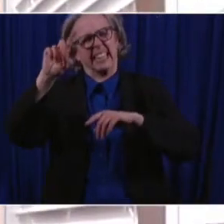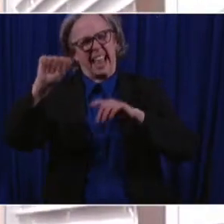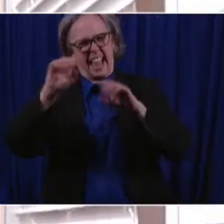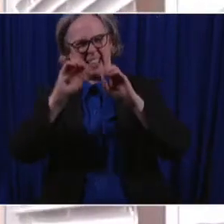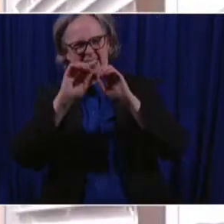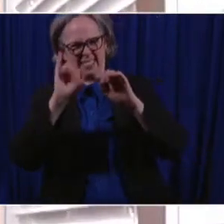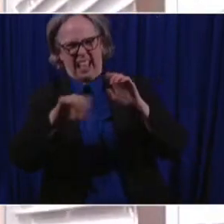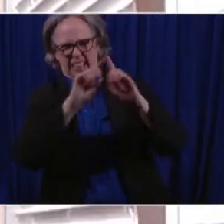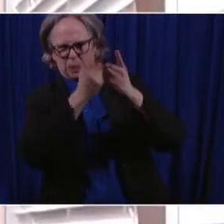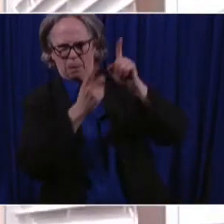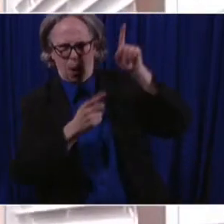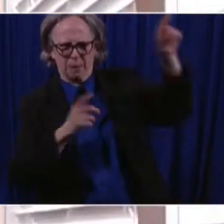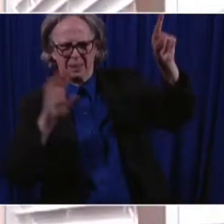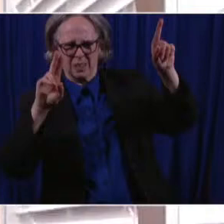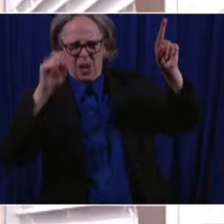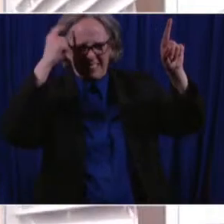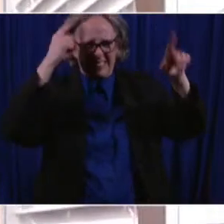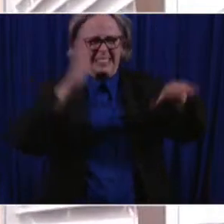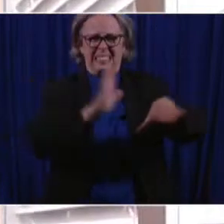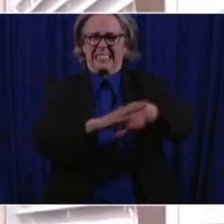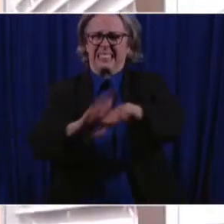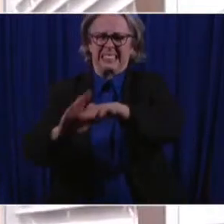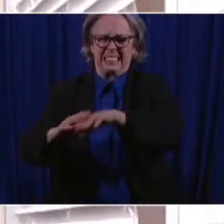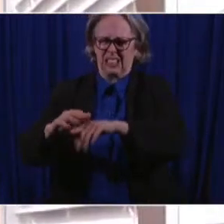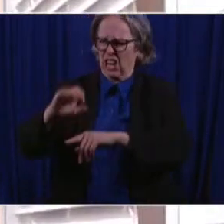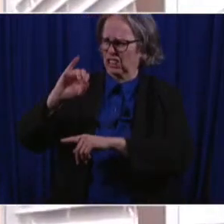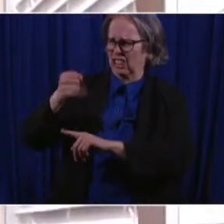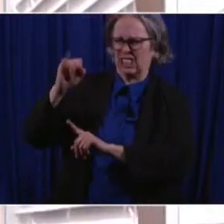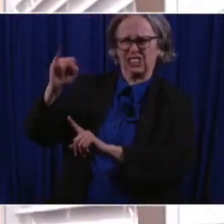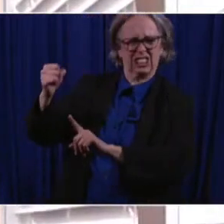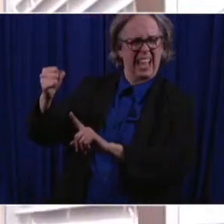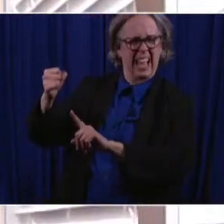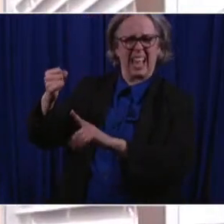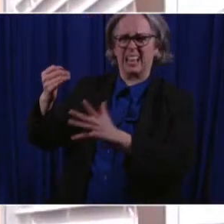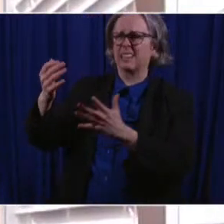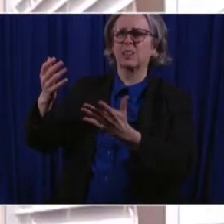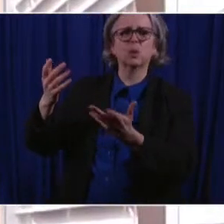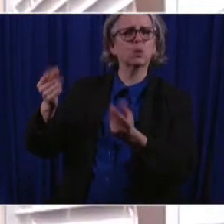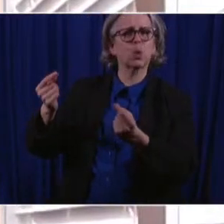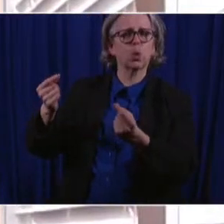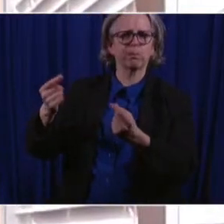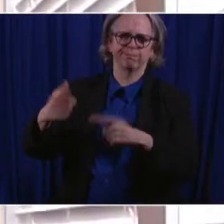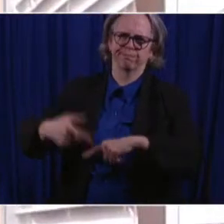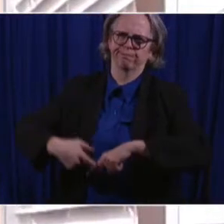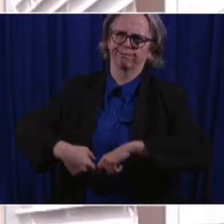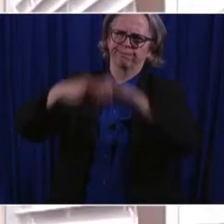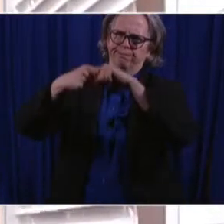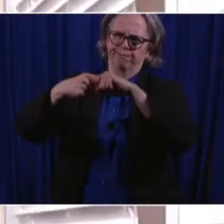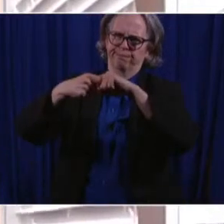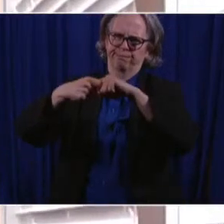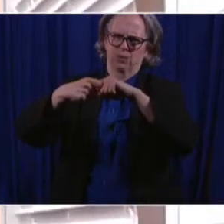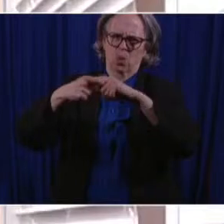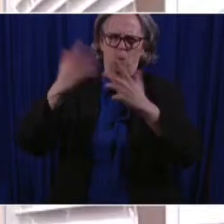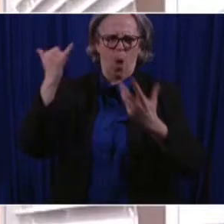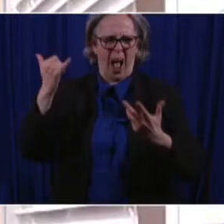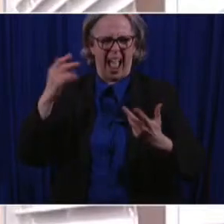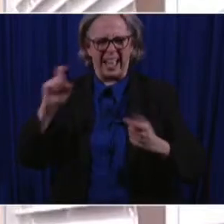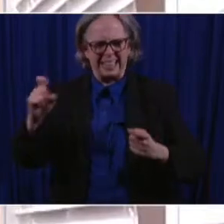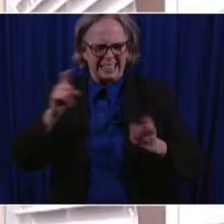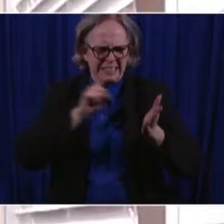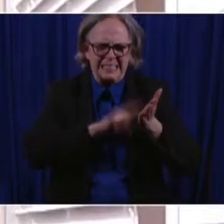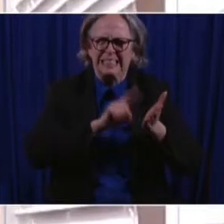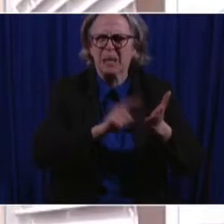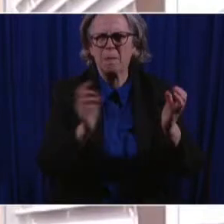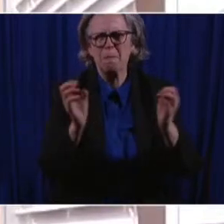pause in the use of the Johnson & Johnson vaccine to allow for a period of further study following some rare reports